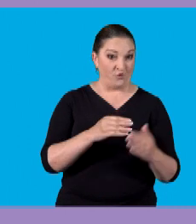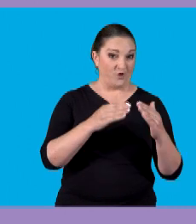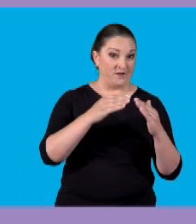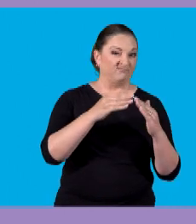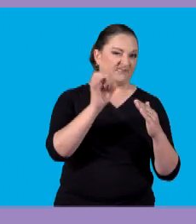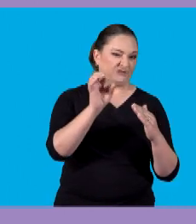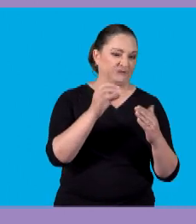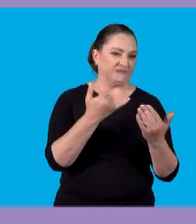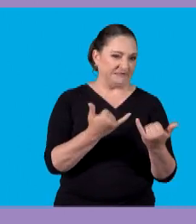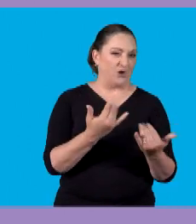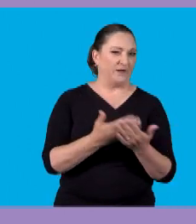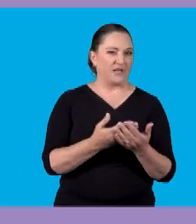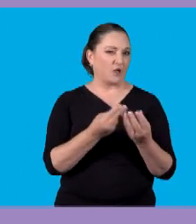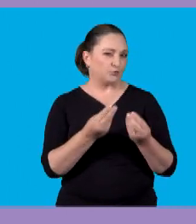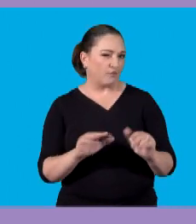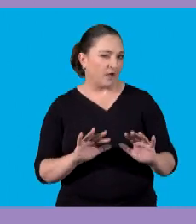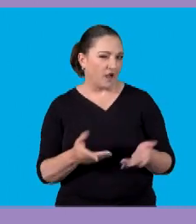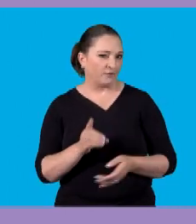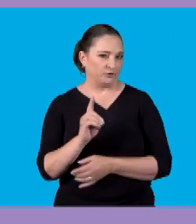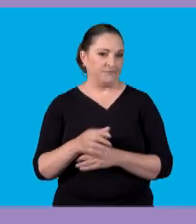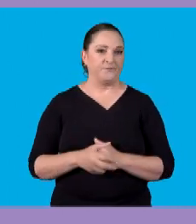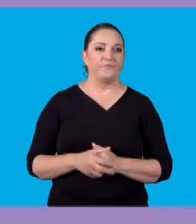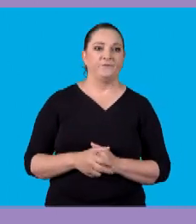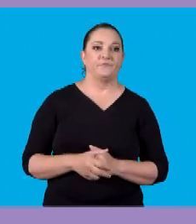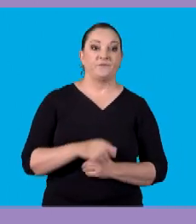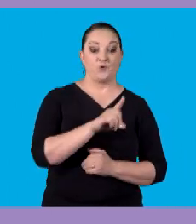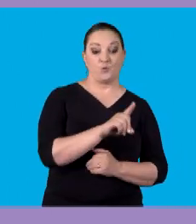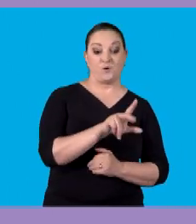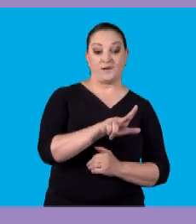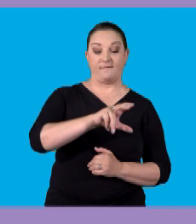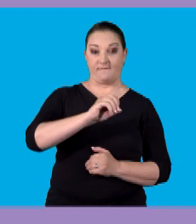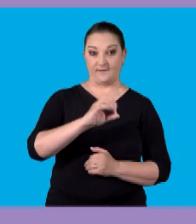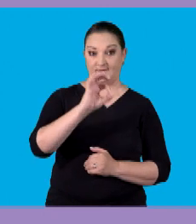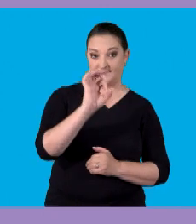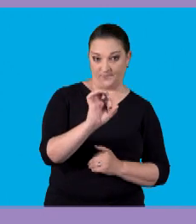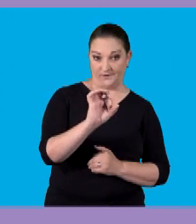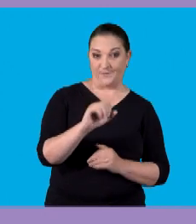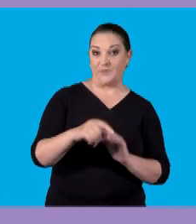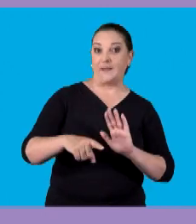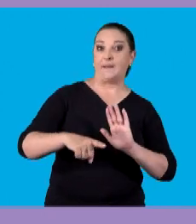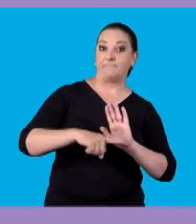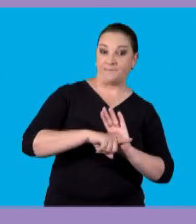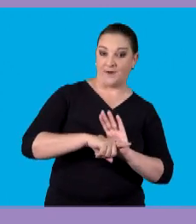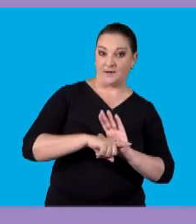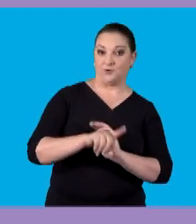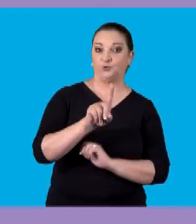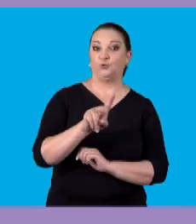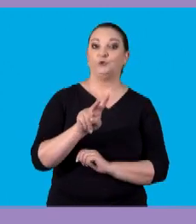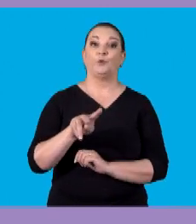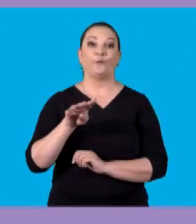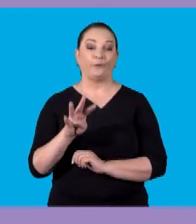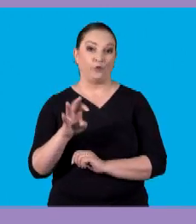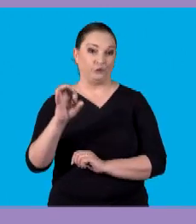solve for angle D. So angle D will be equals to 180 degrees minus